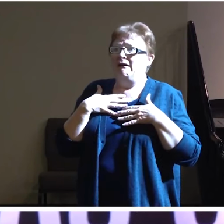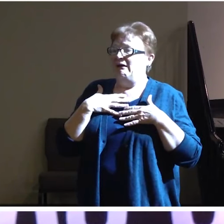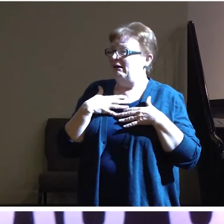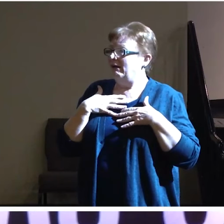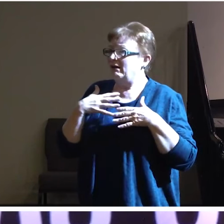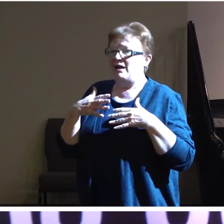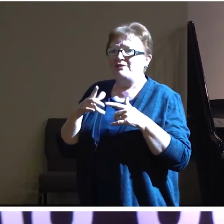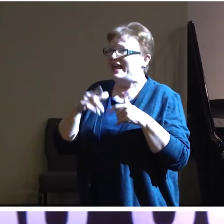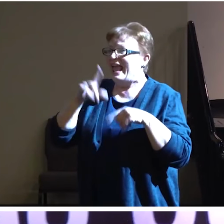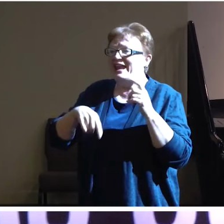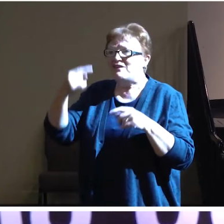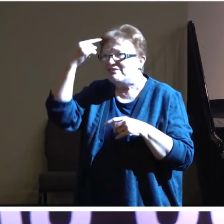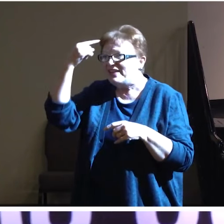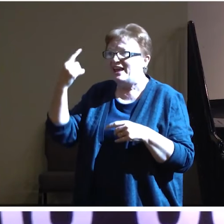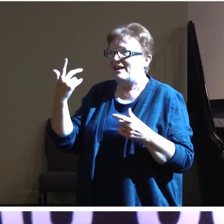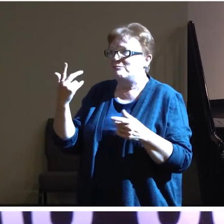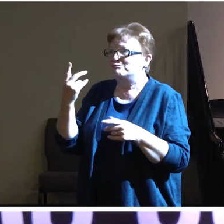even logical anymore.